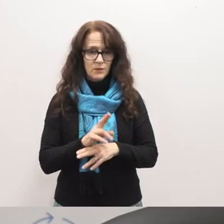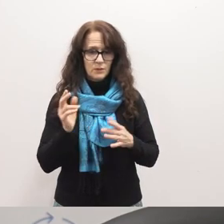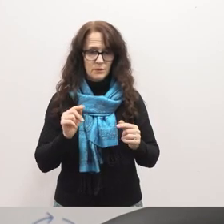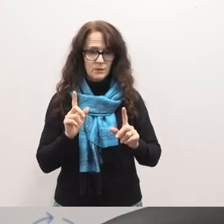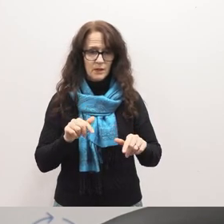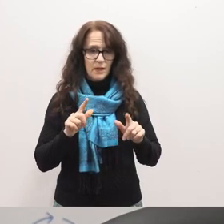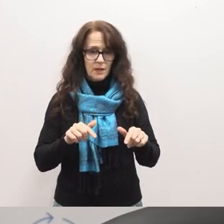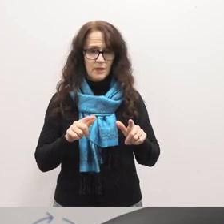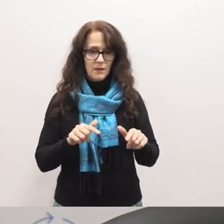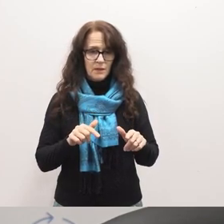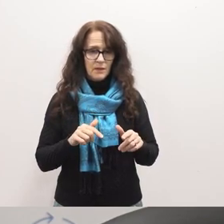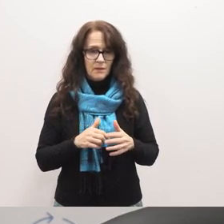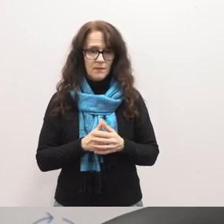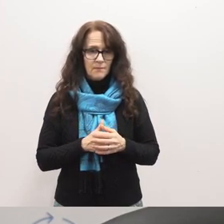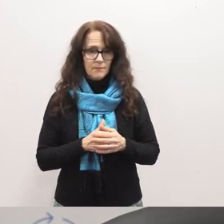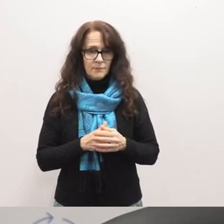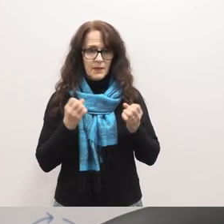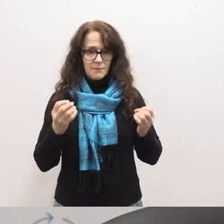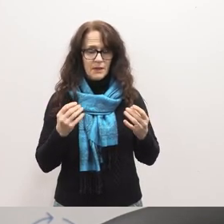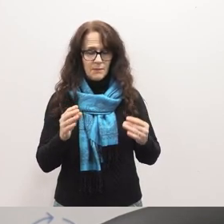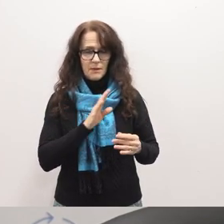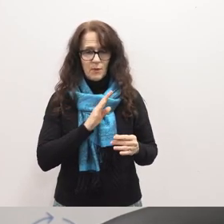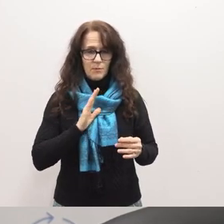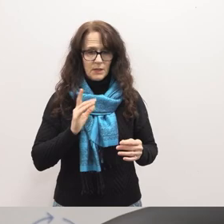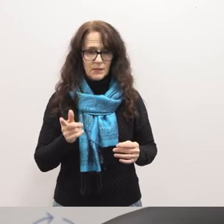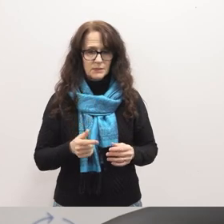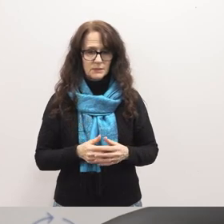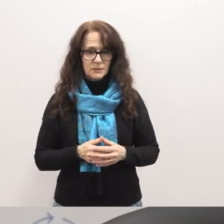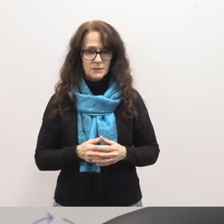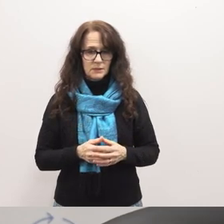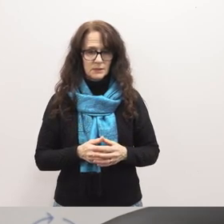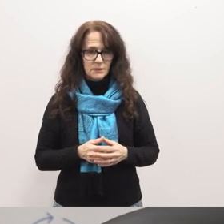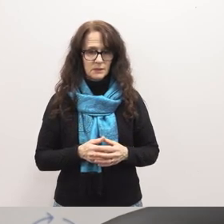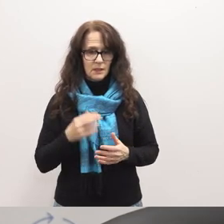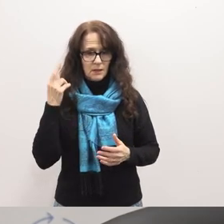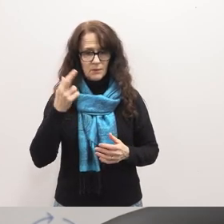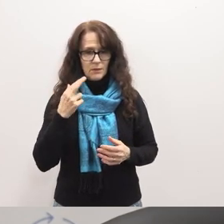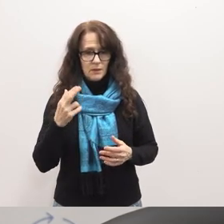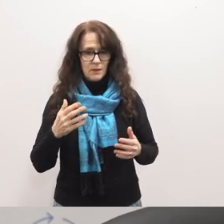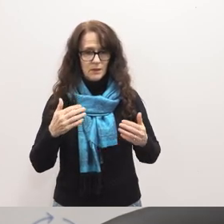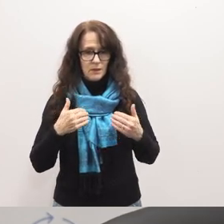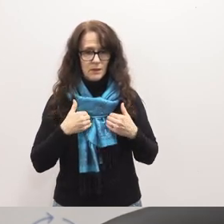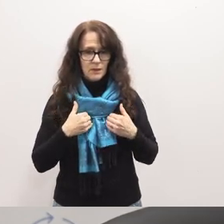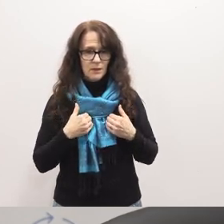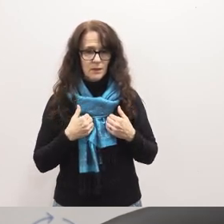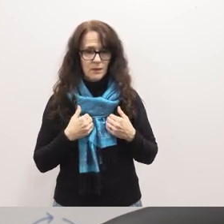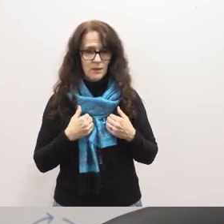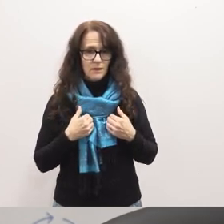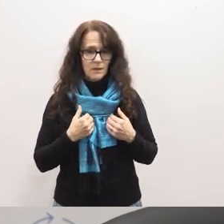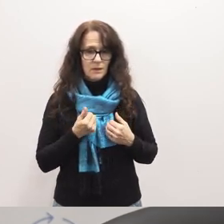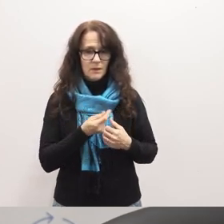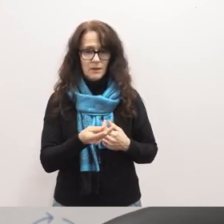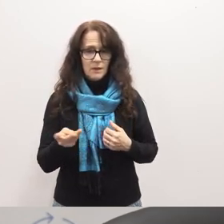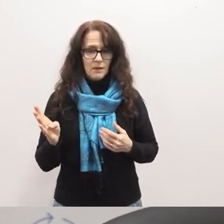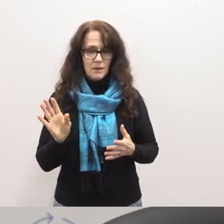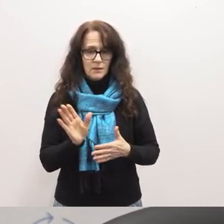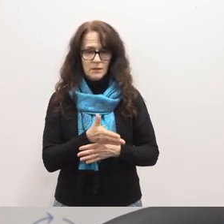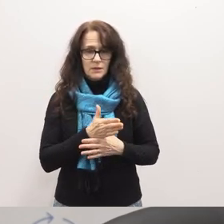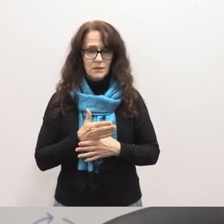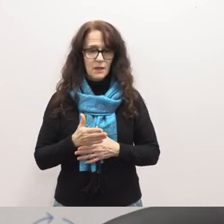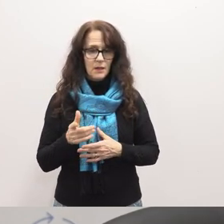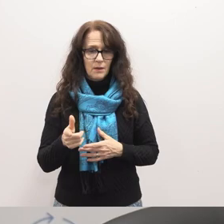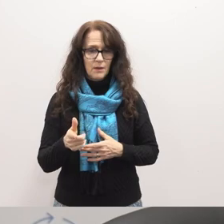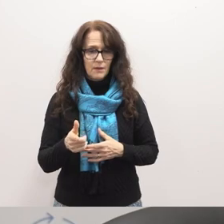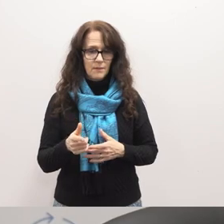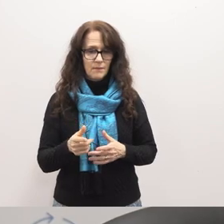attends many board meetings. And so I have A few little things to share with everybody.